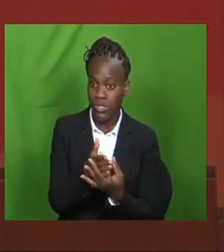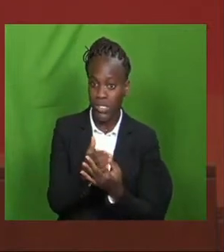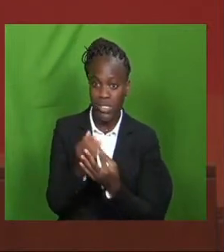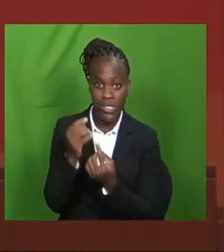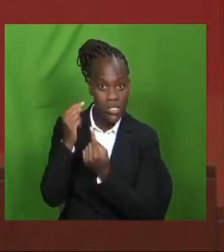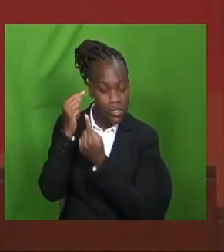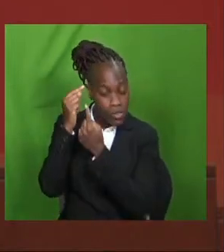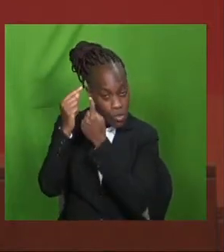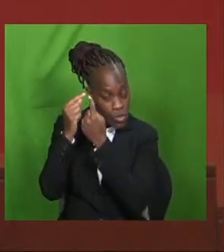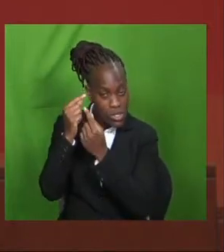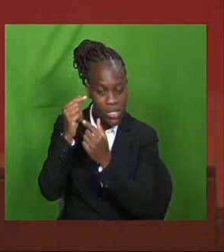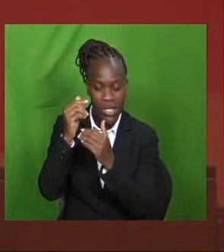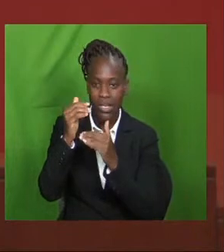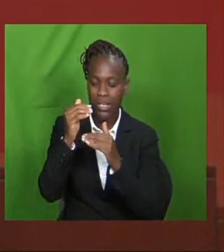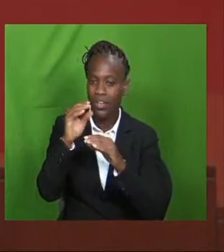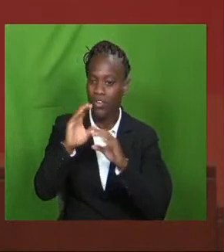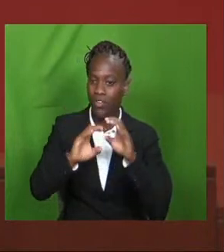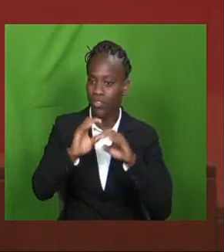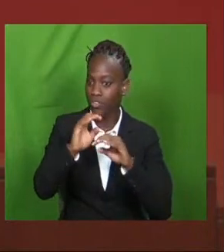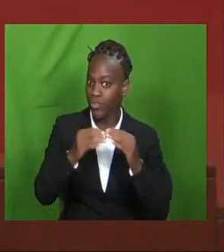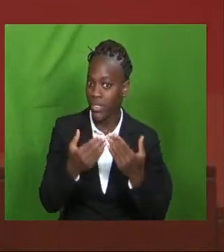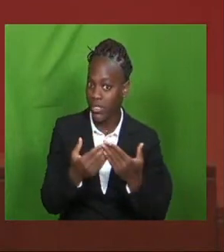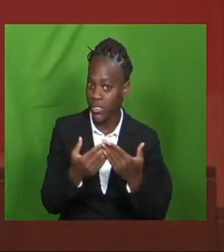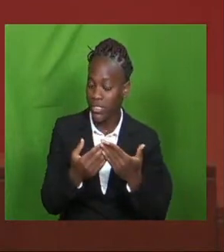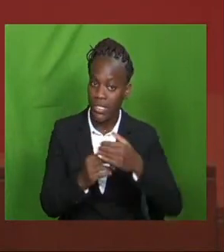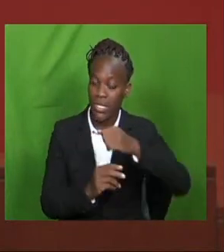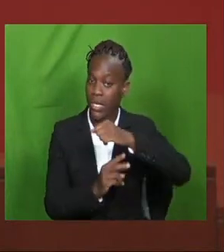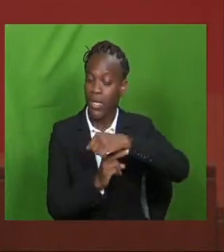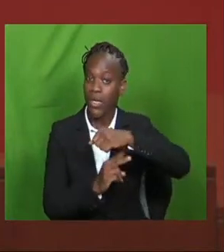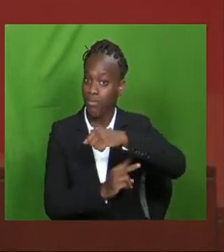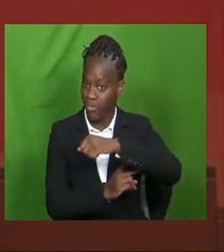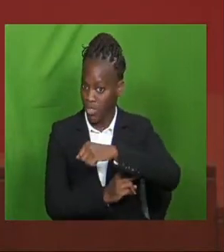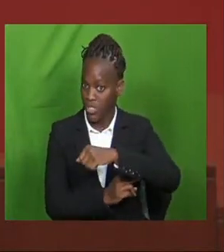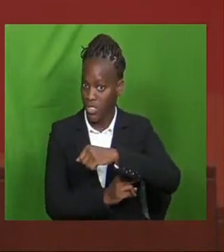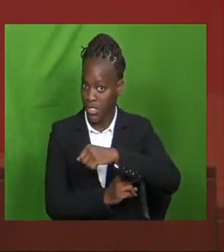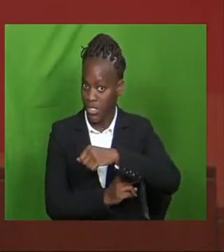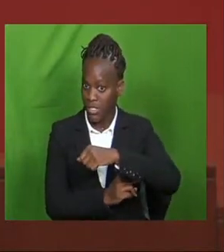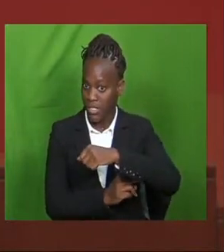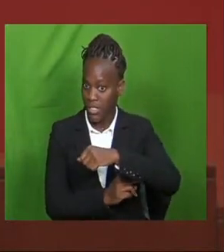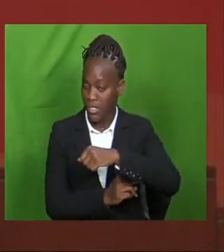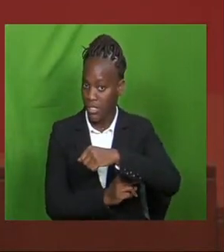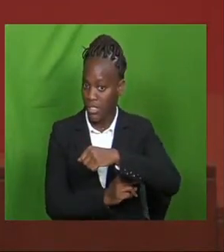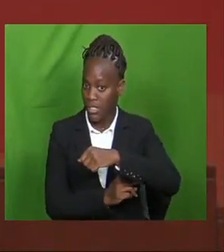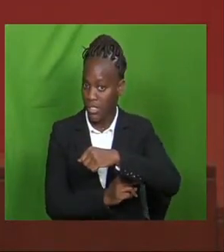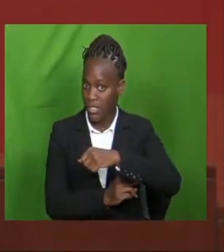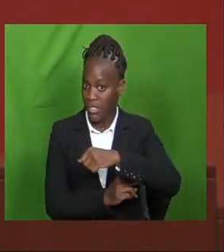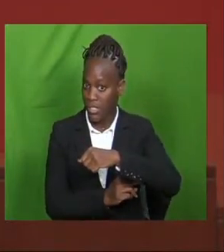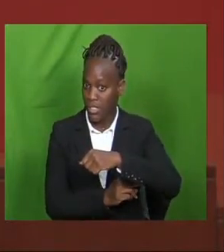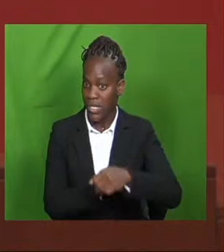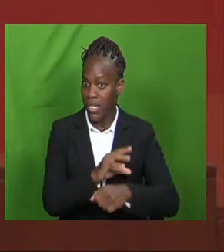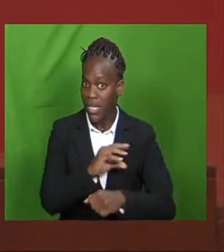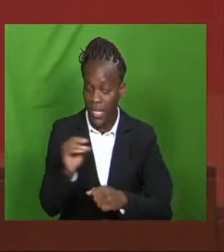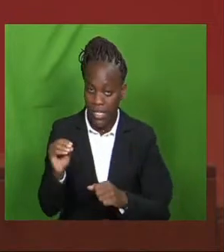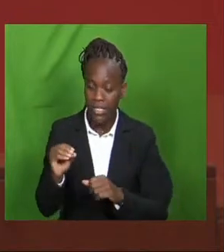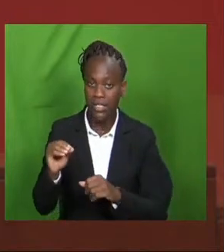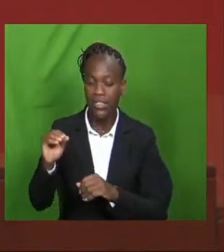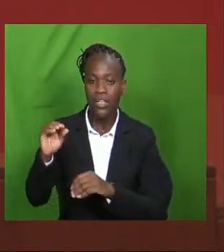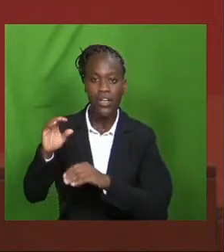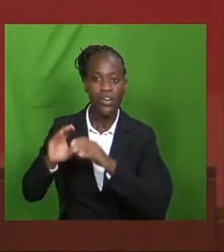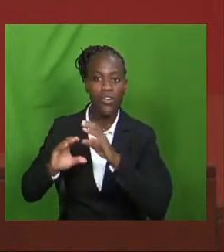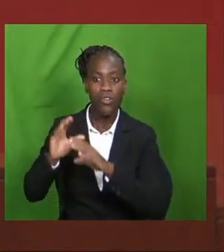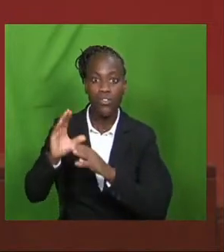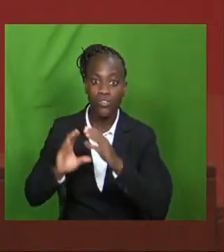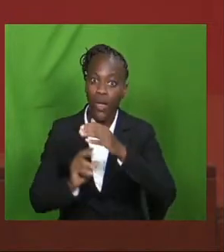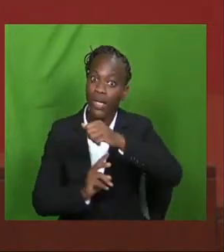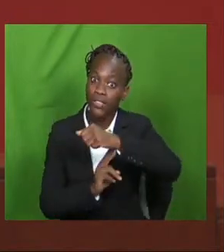constructing a steel bridge and to construct a steel